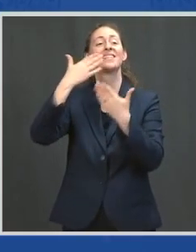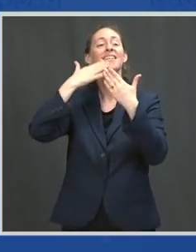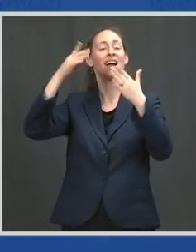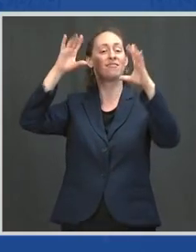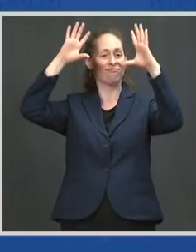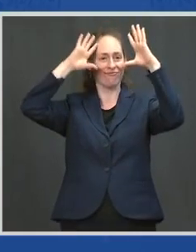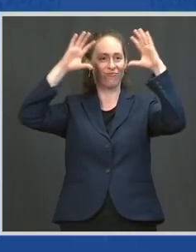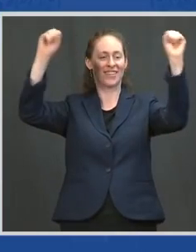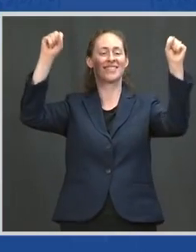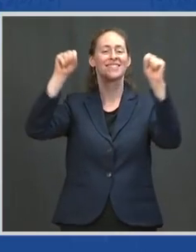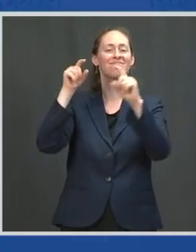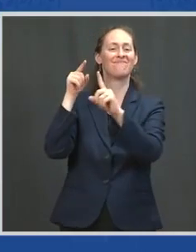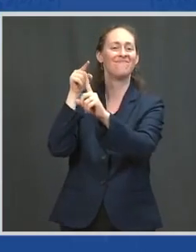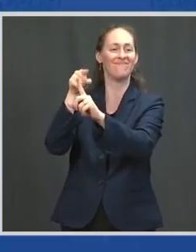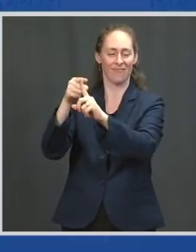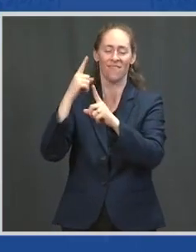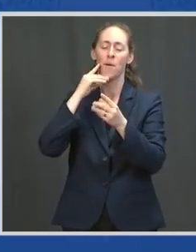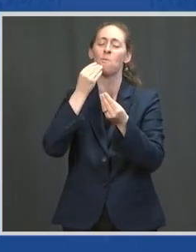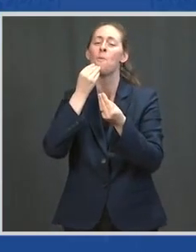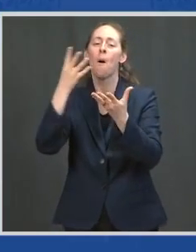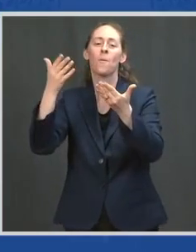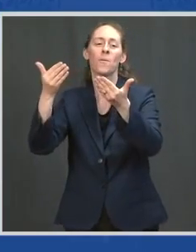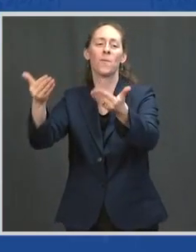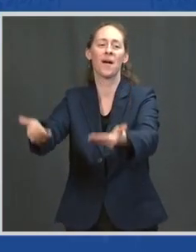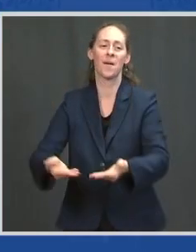And yes.